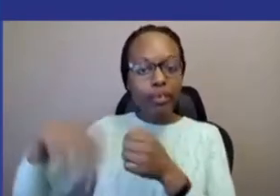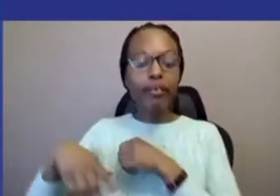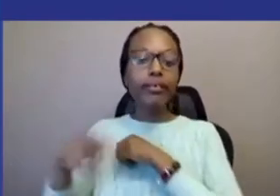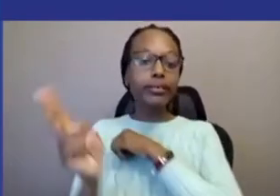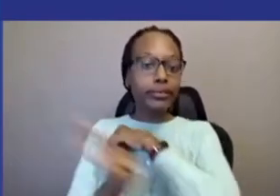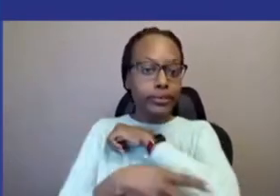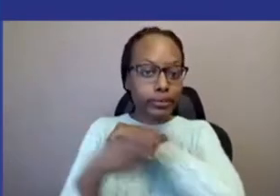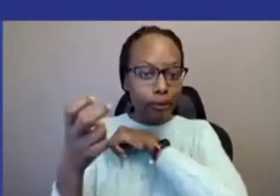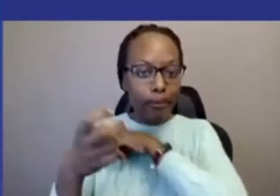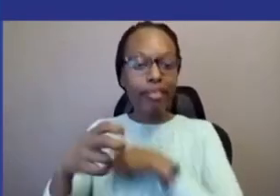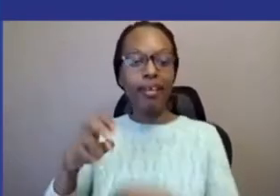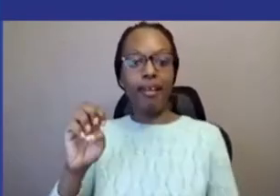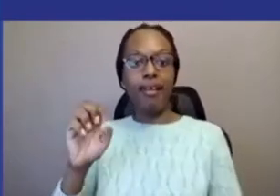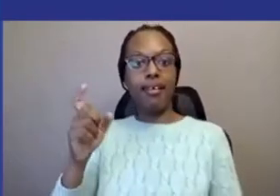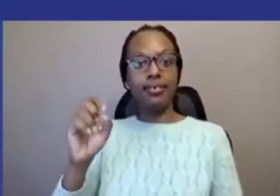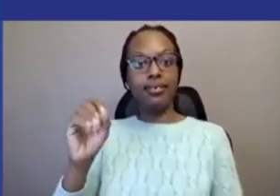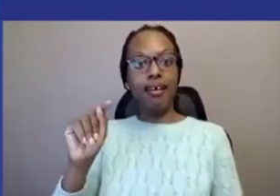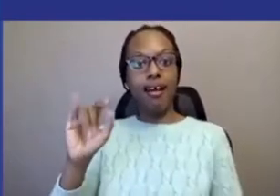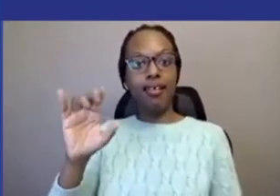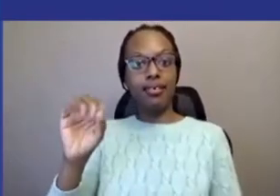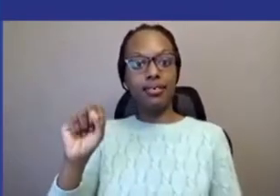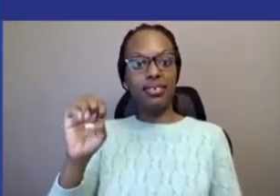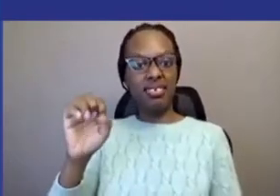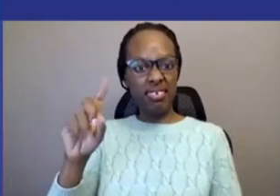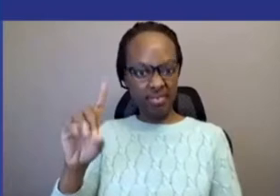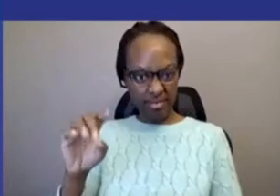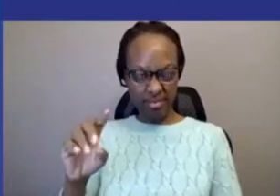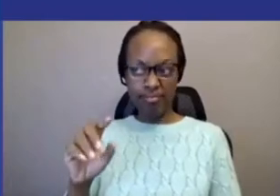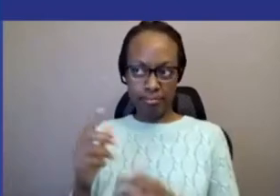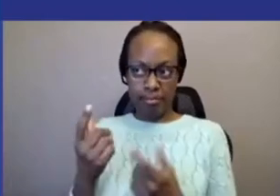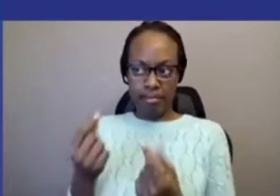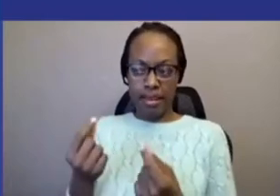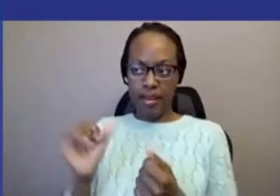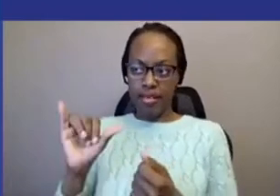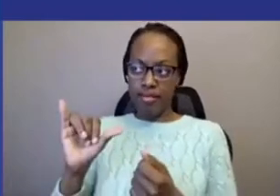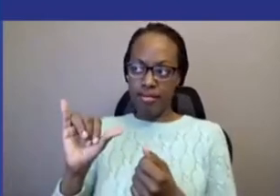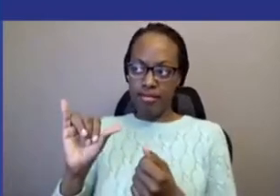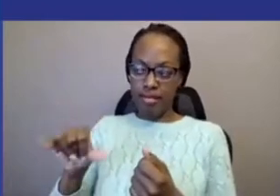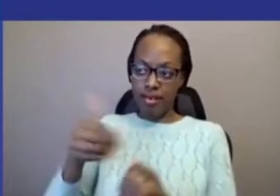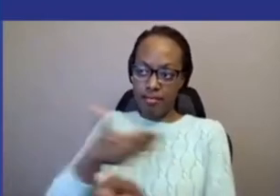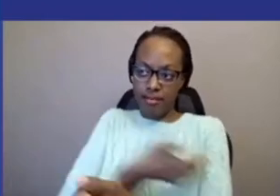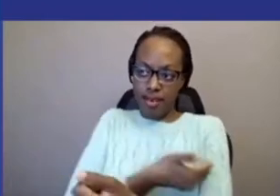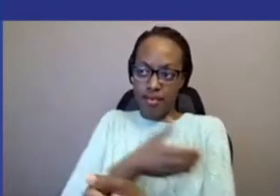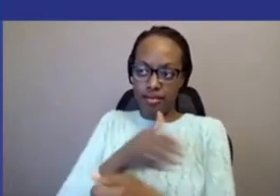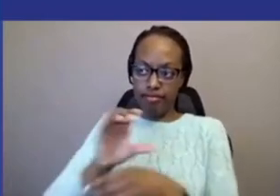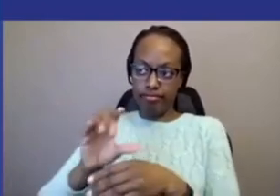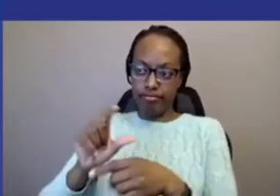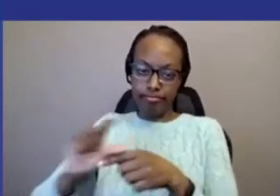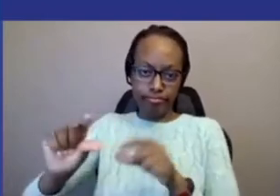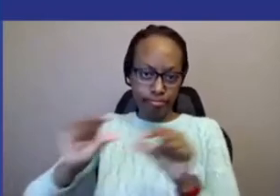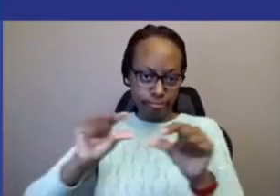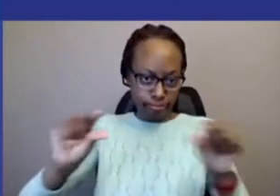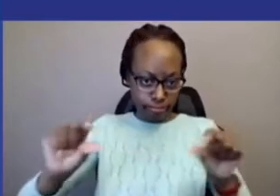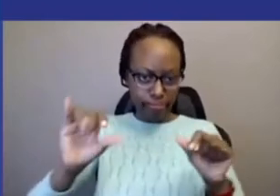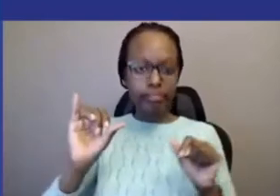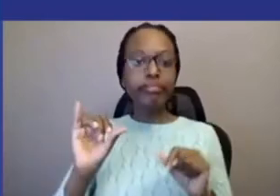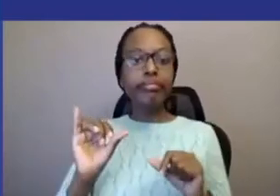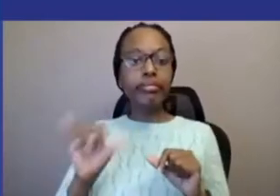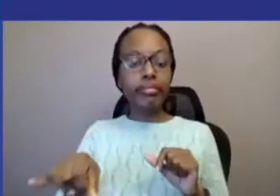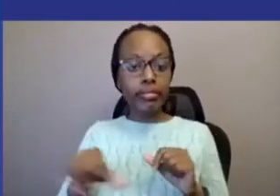this discussion, we are defining commercial spaces as TV, film, concert dance, entertainment, and